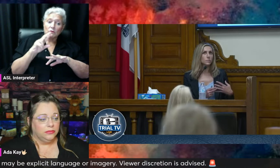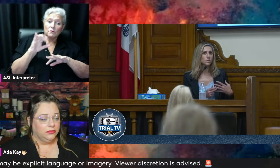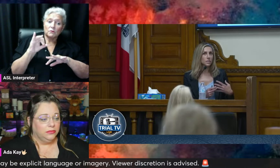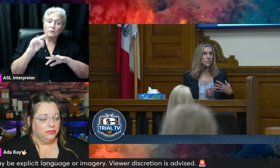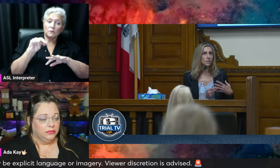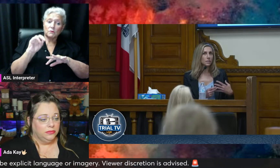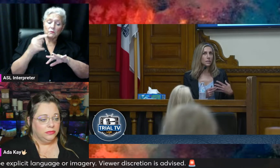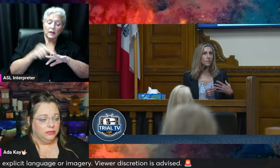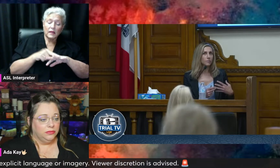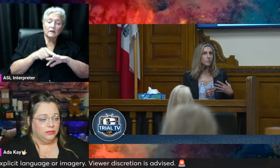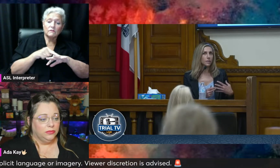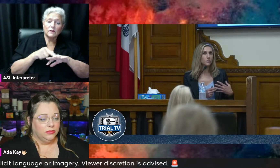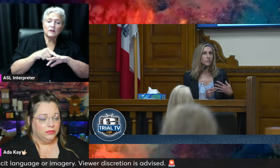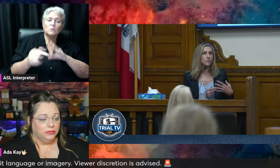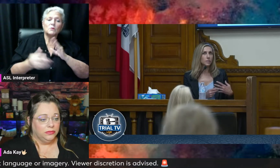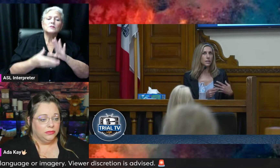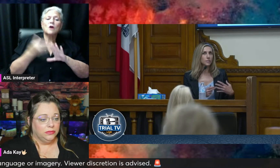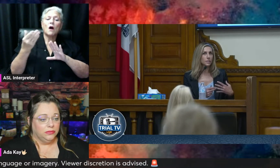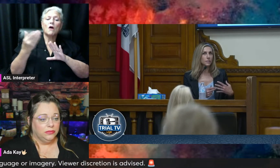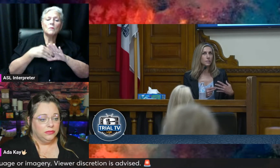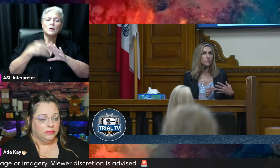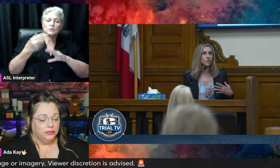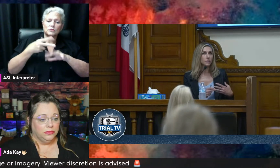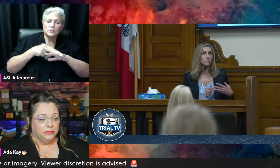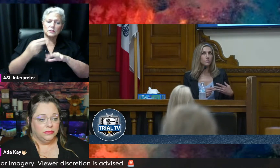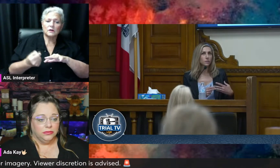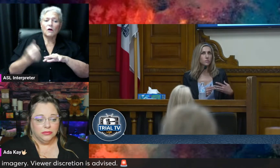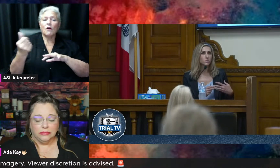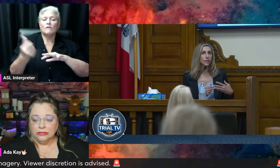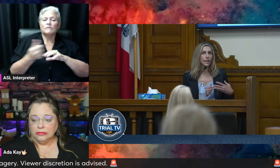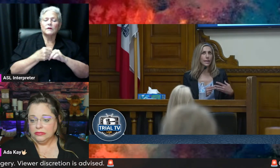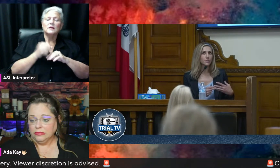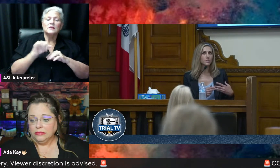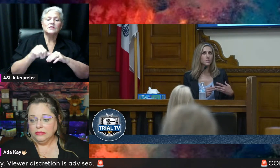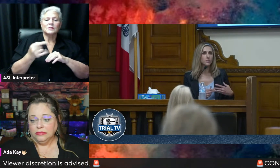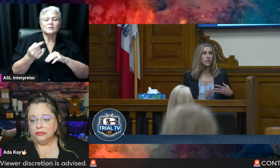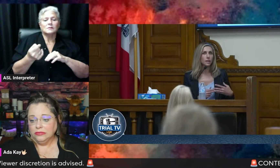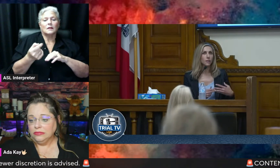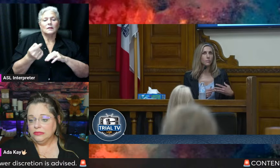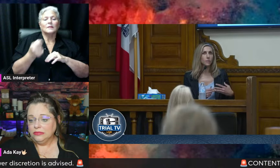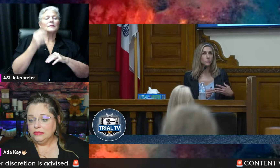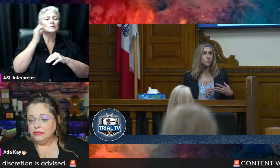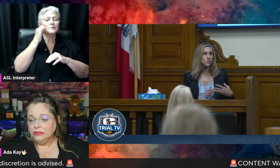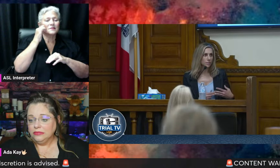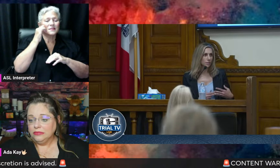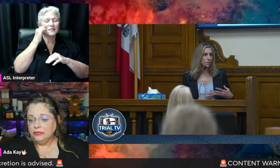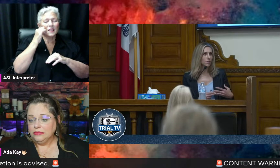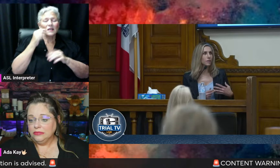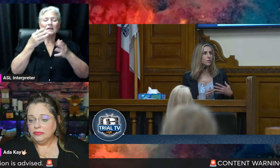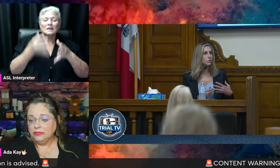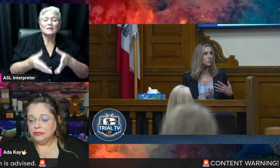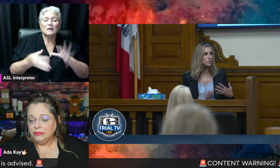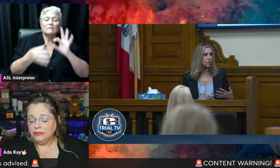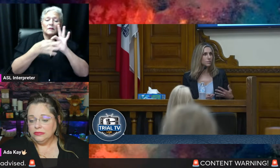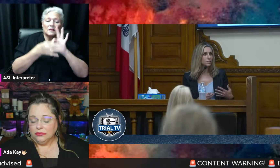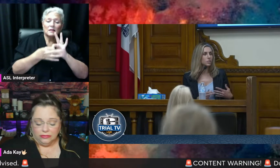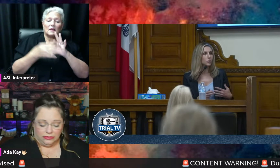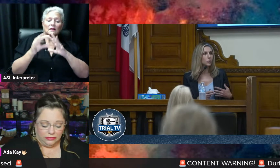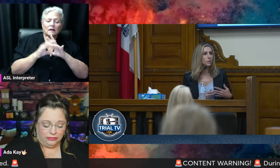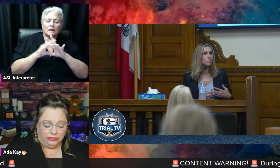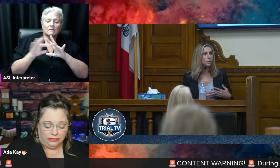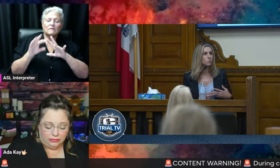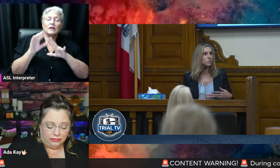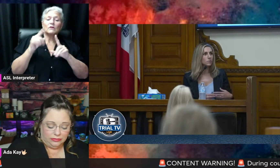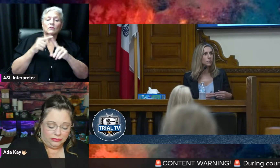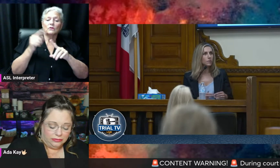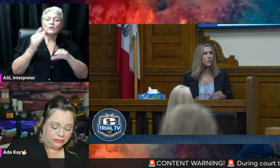just some skin left that's connecting the finger to the hand. Injuries here included soft